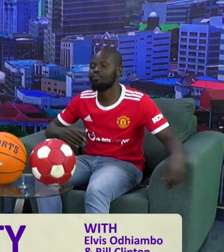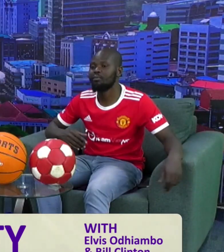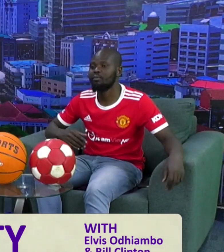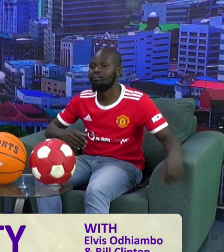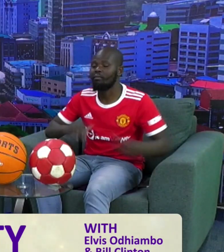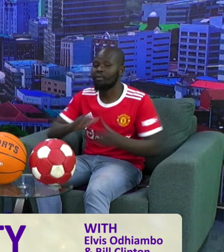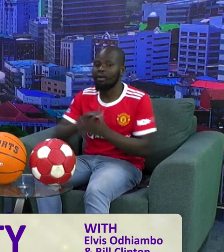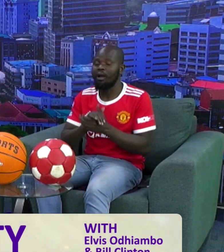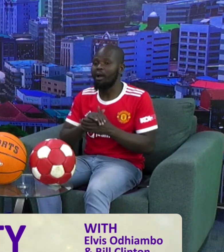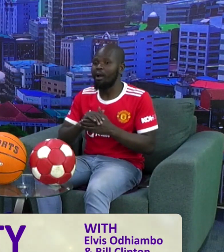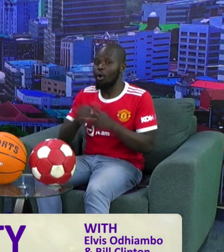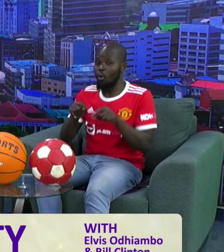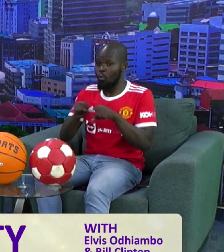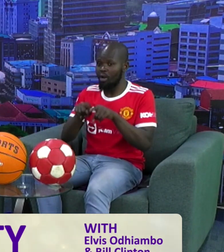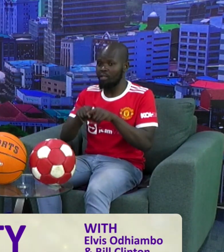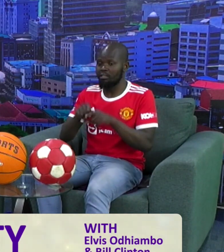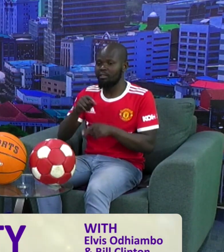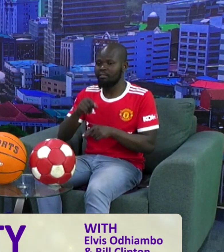Thank you very much.